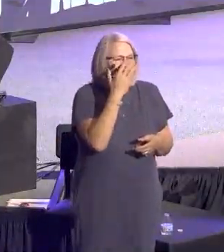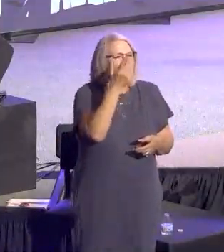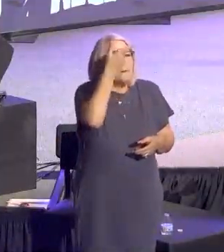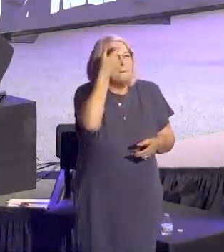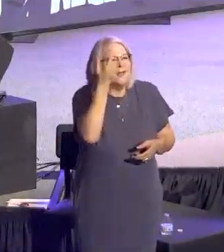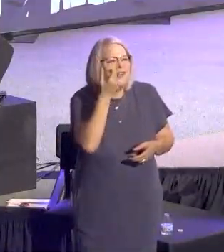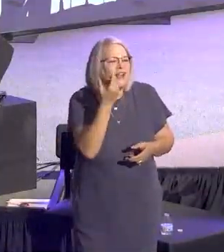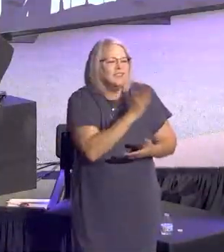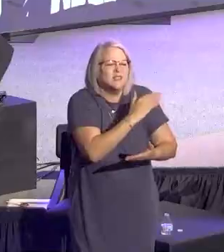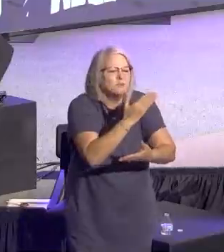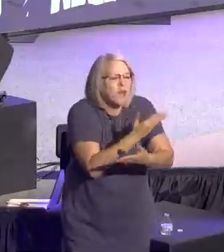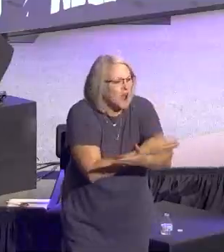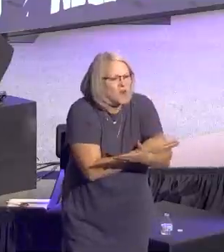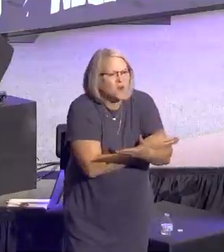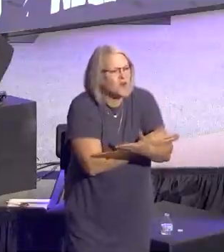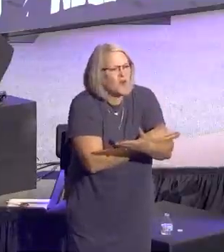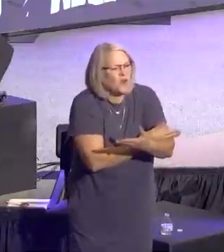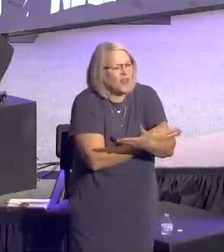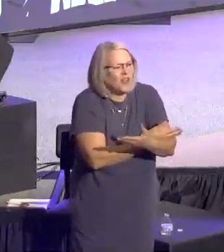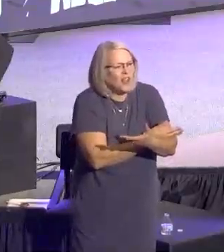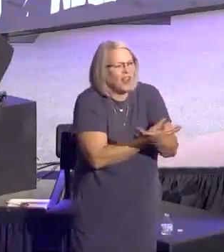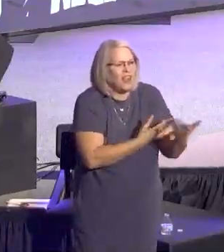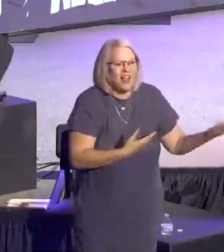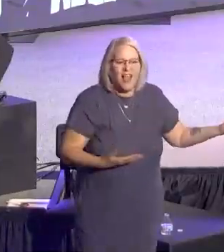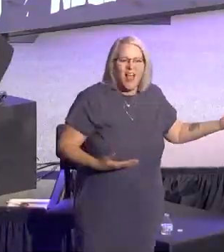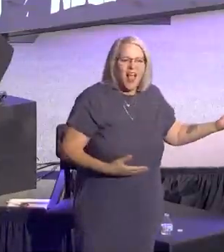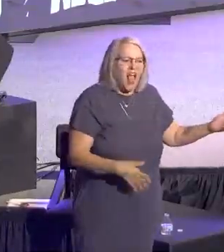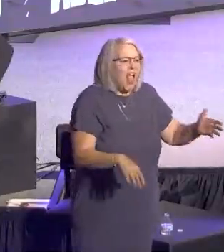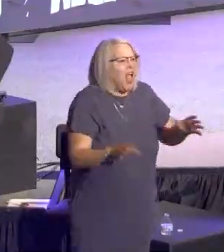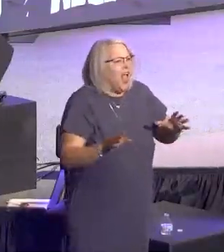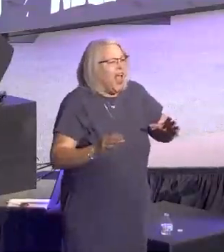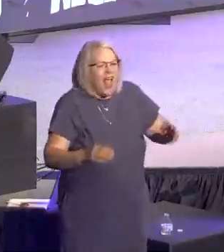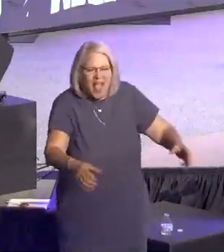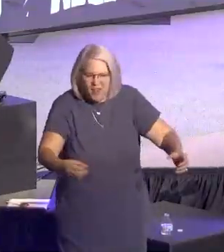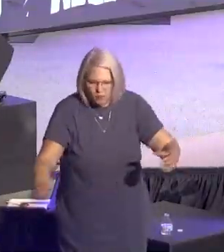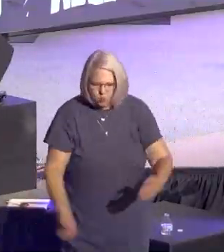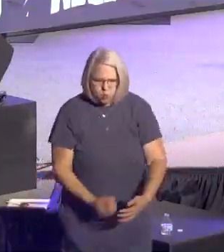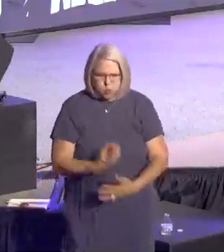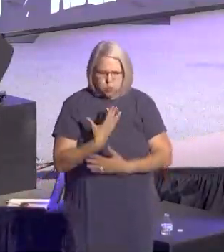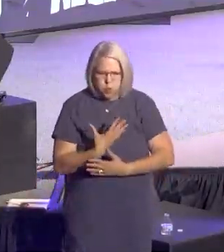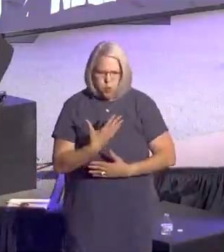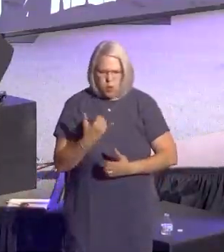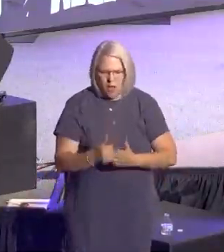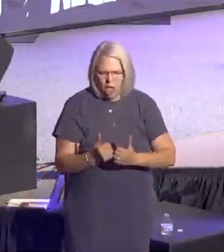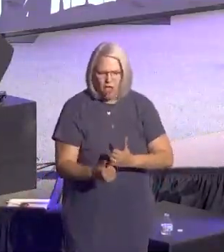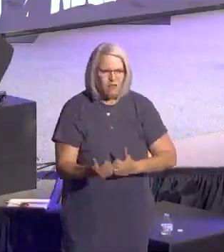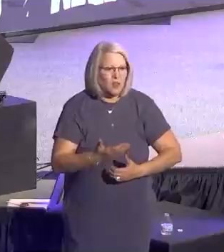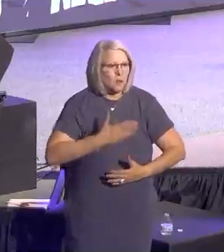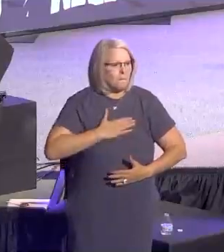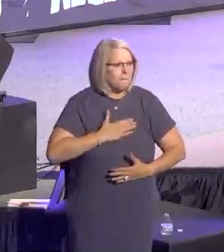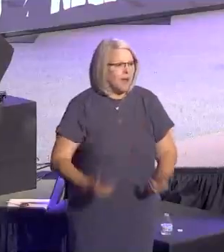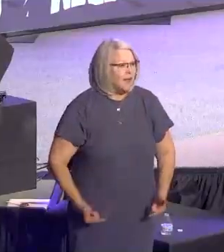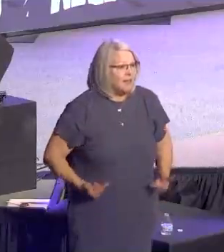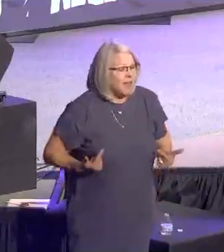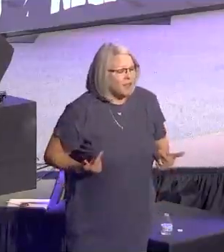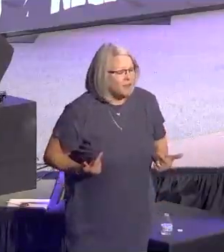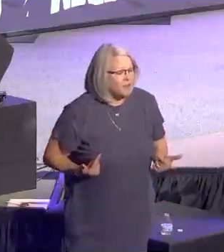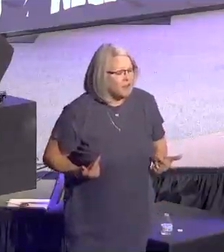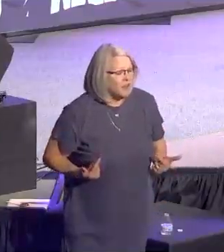because it is so powerful. And it affects every area of your